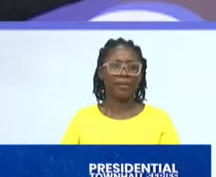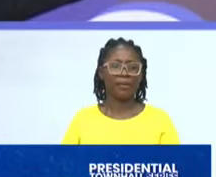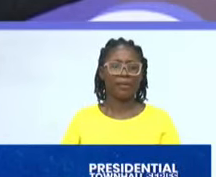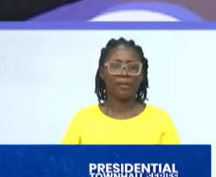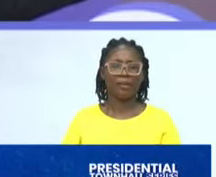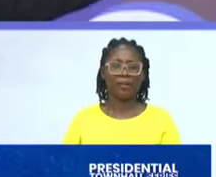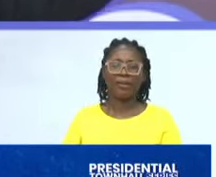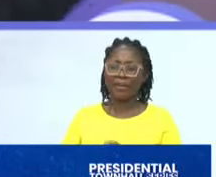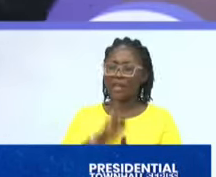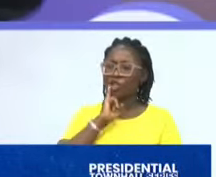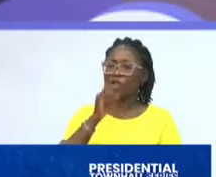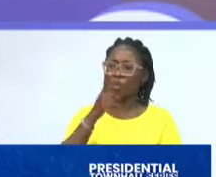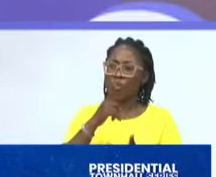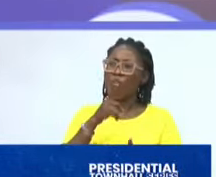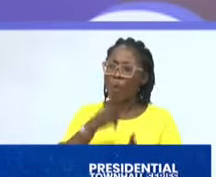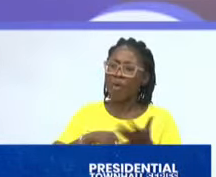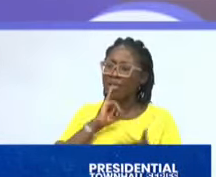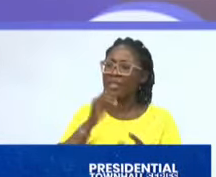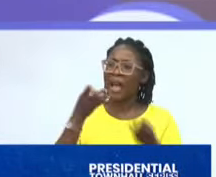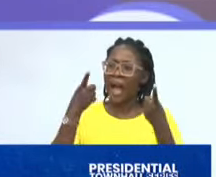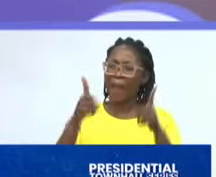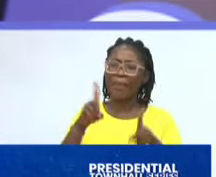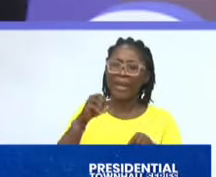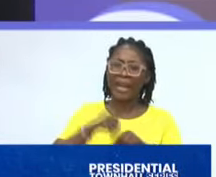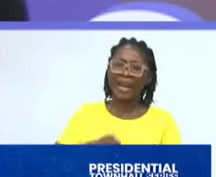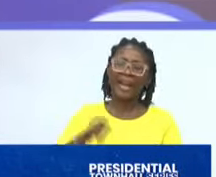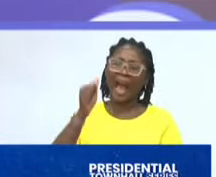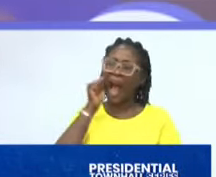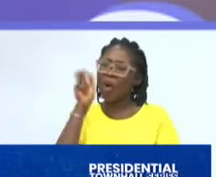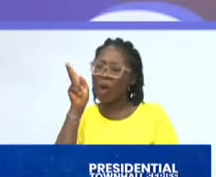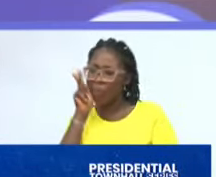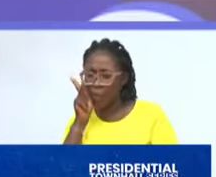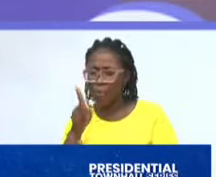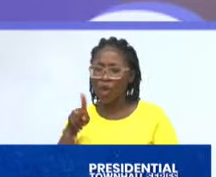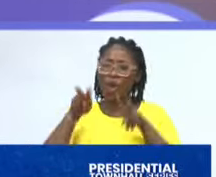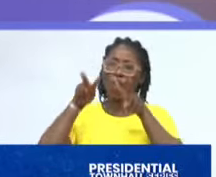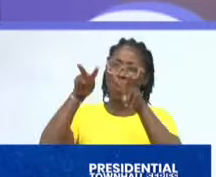Ebom? What is happening to, look at the Port Harcourt